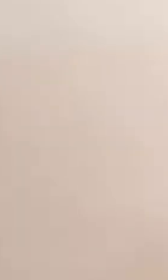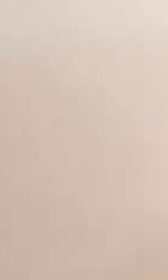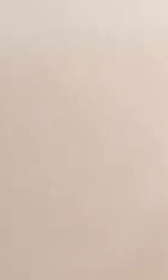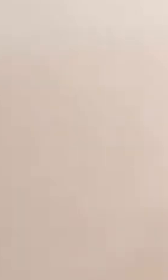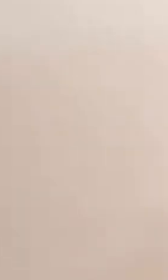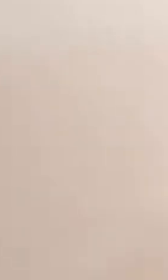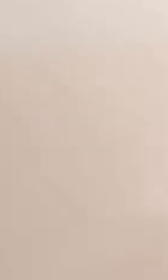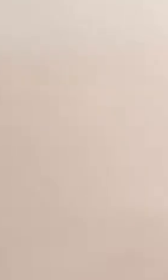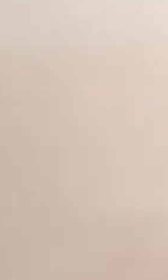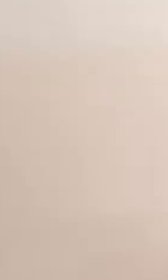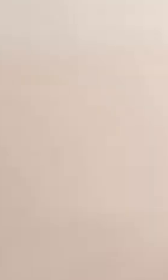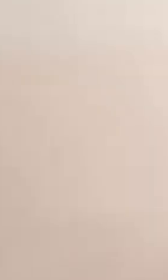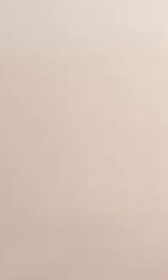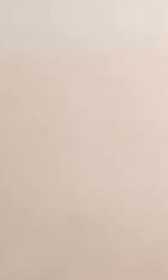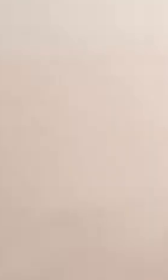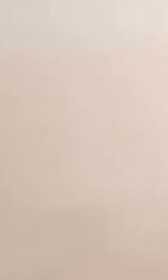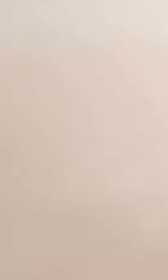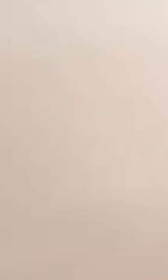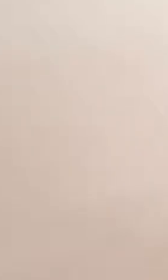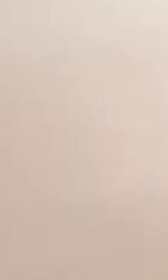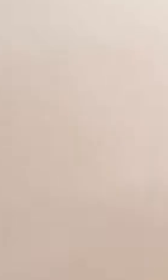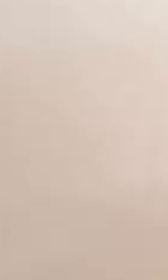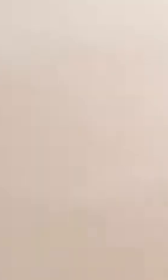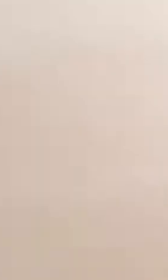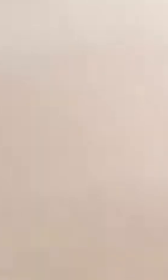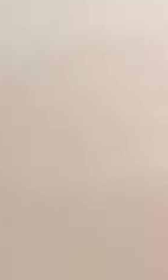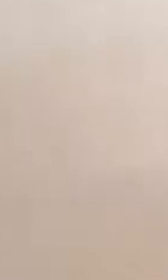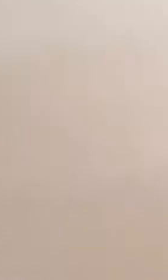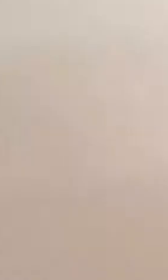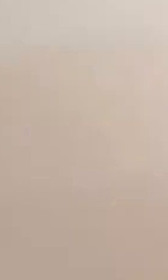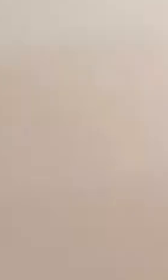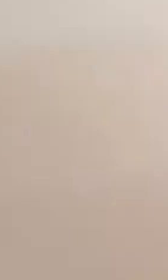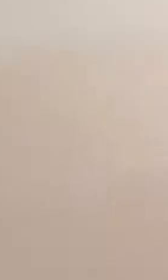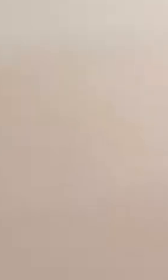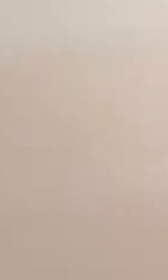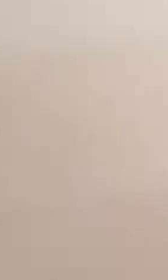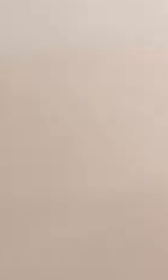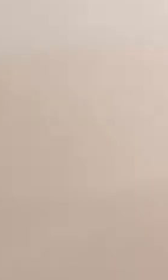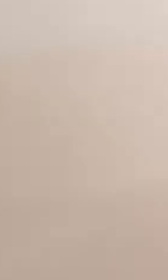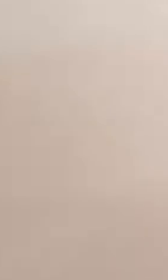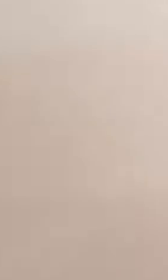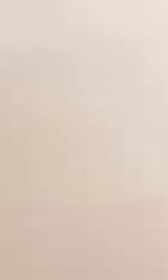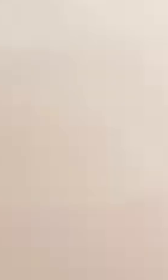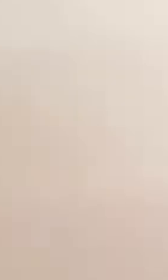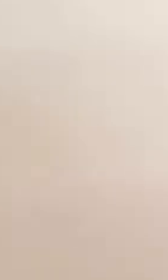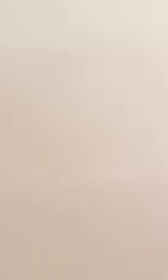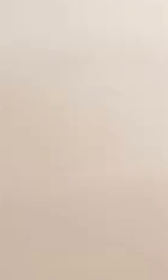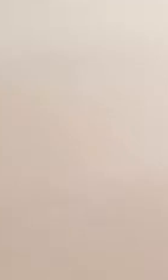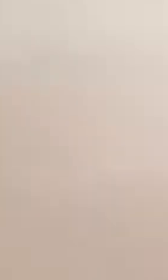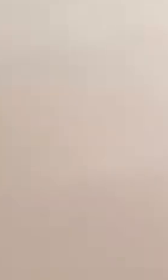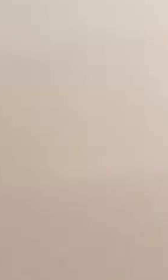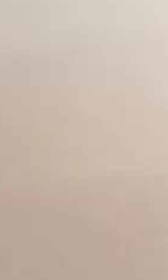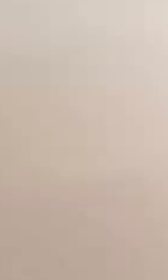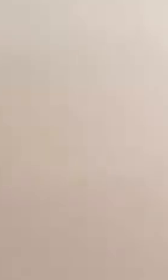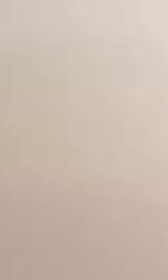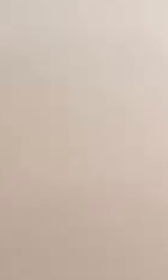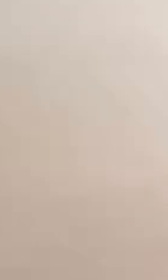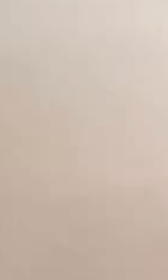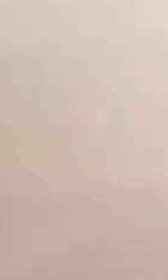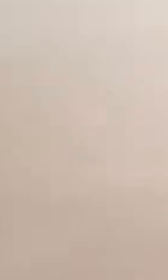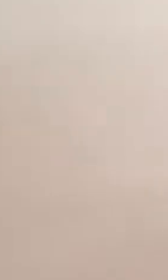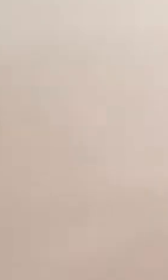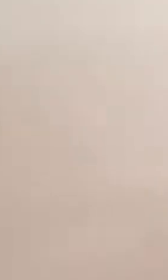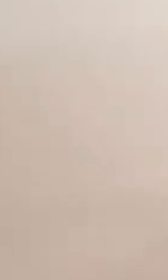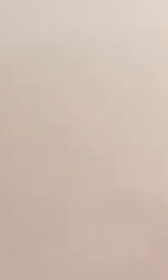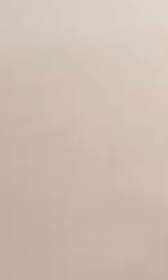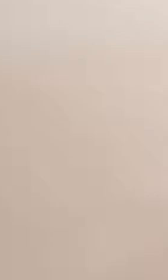Based on feedback from previous consultations, engagement with our stakeholders, design, development and new technical data, we're now